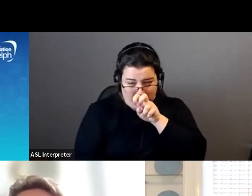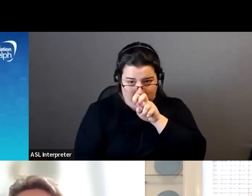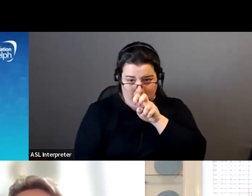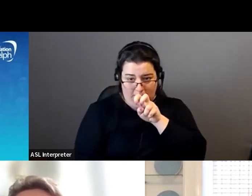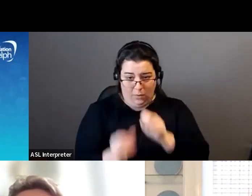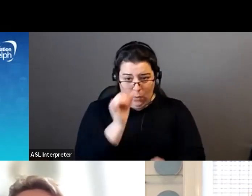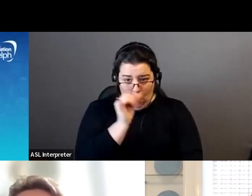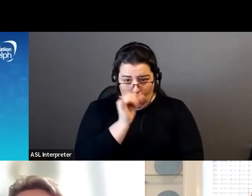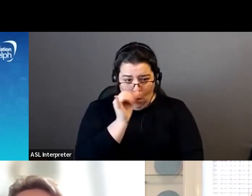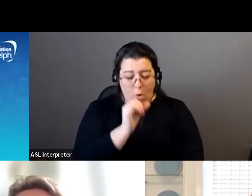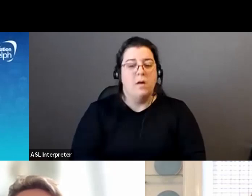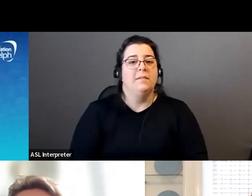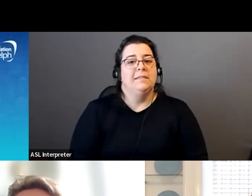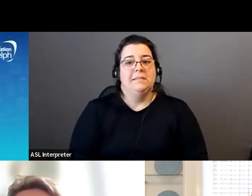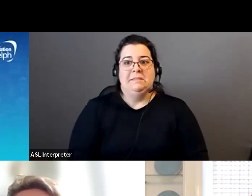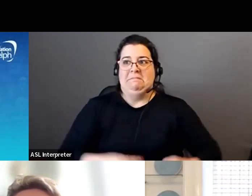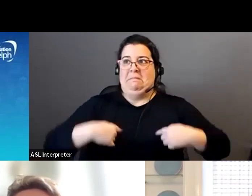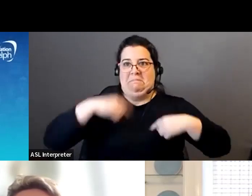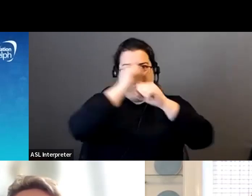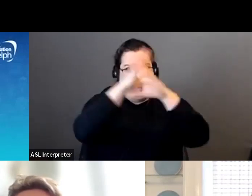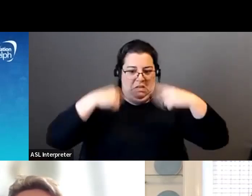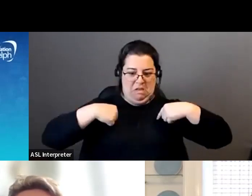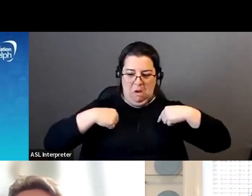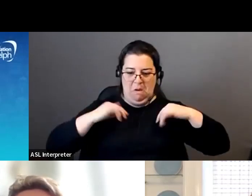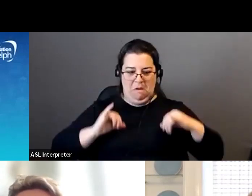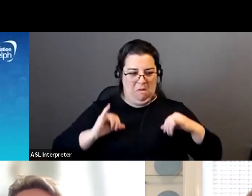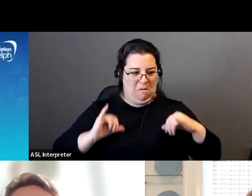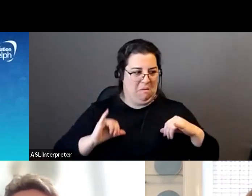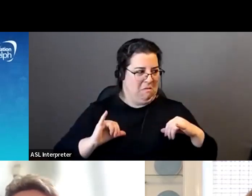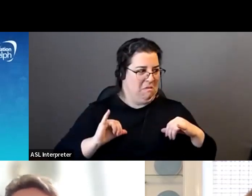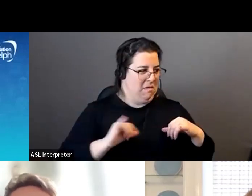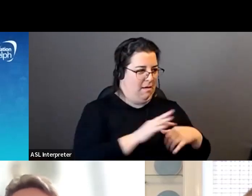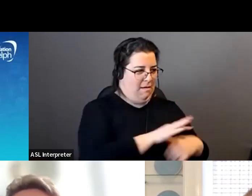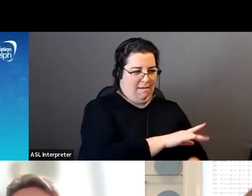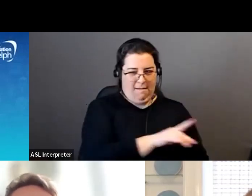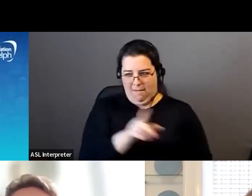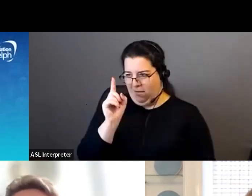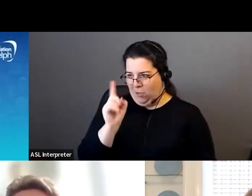going, okay. So I'm doing all I can to have her part of my team in the summer. So